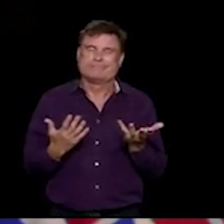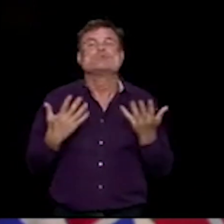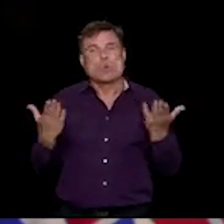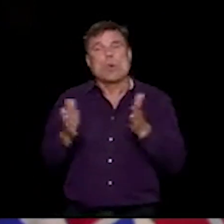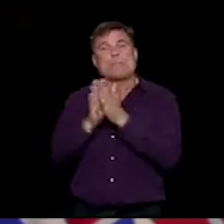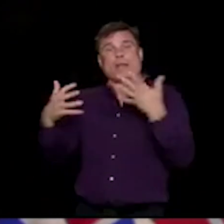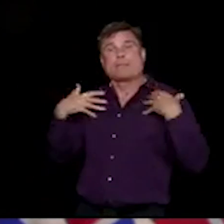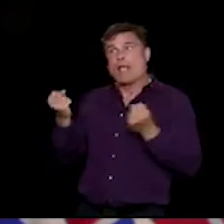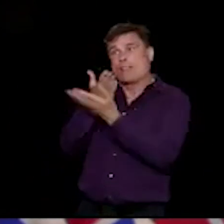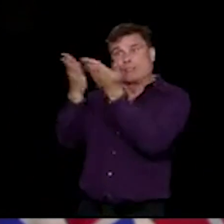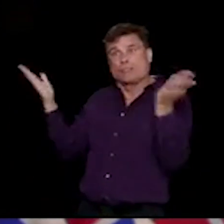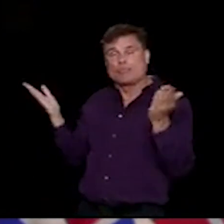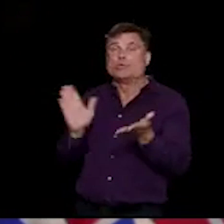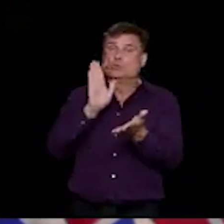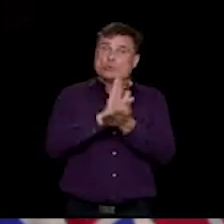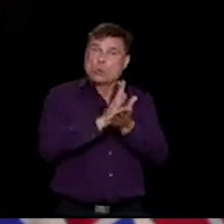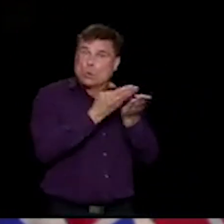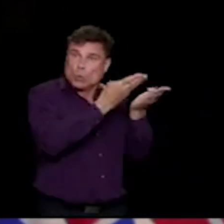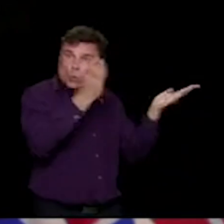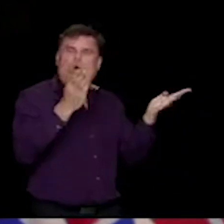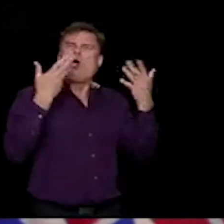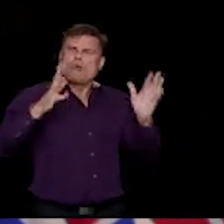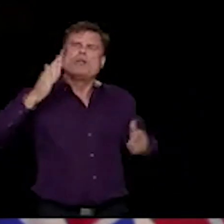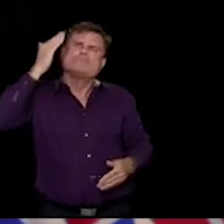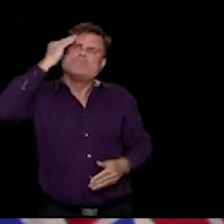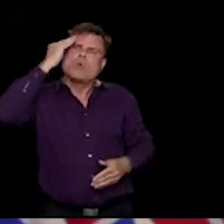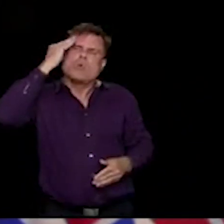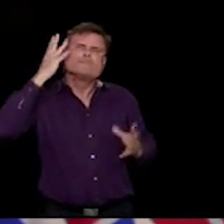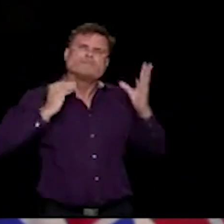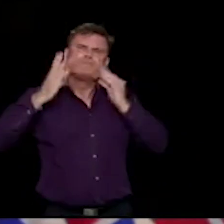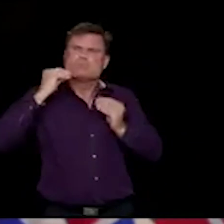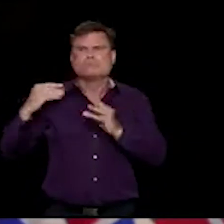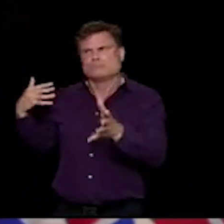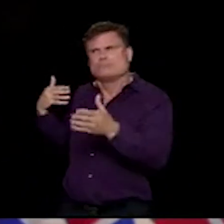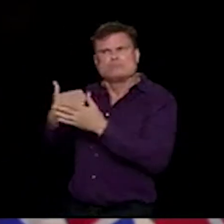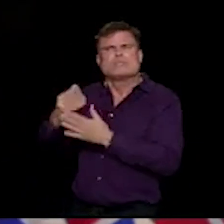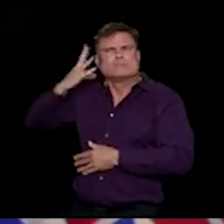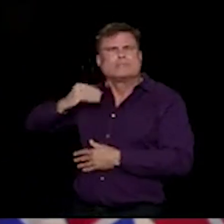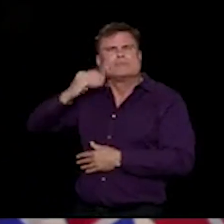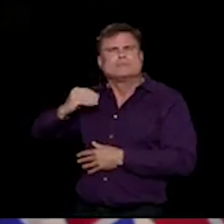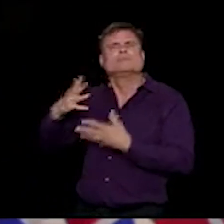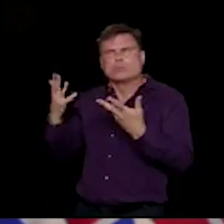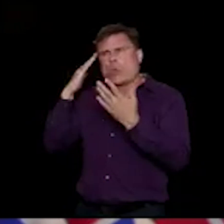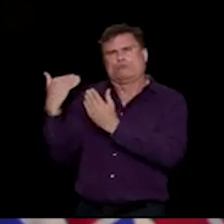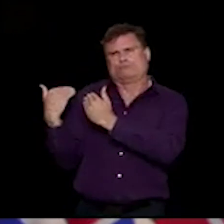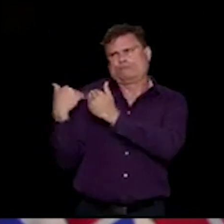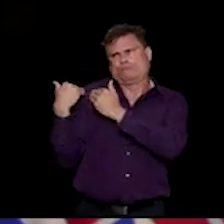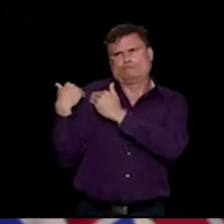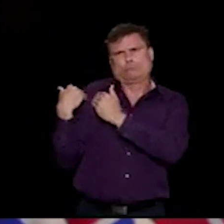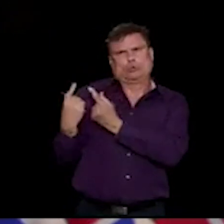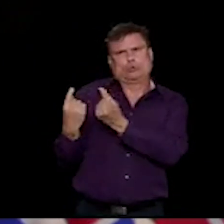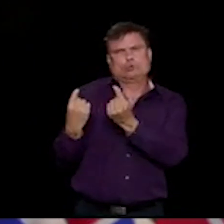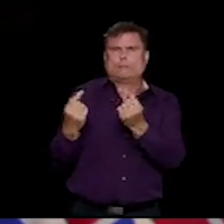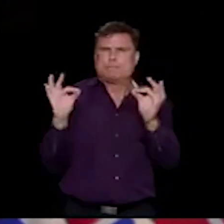our community, in our homes right now as well. And what we all need to do in BC, and have been doing really well, is keeping